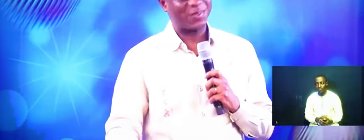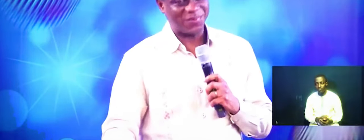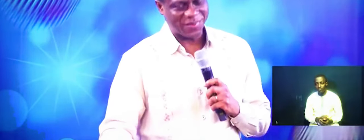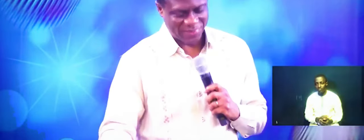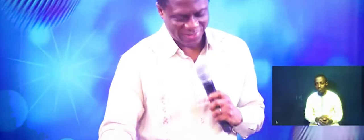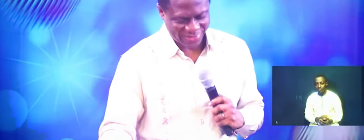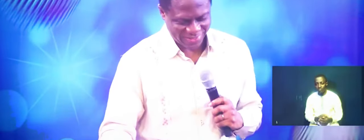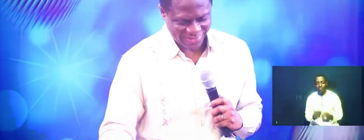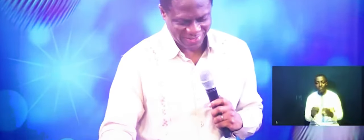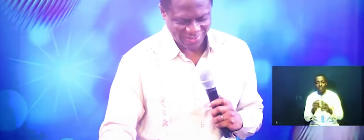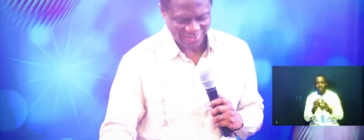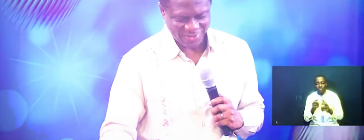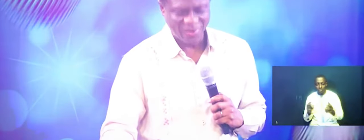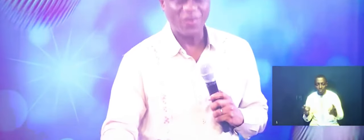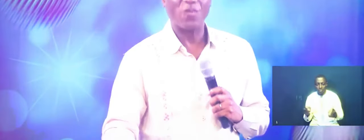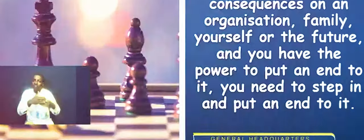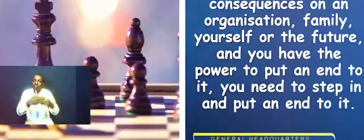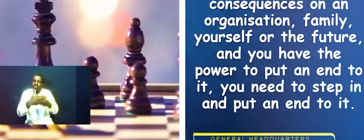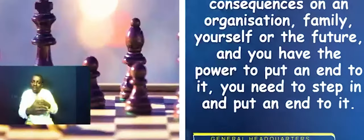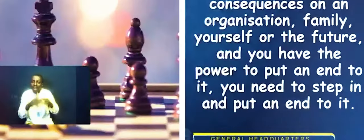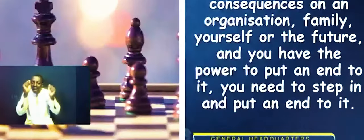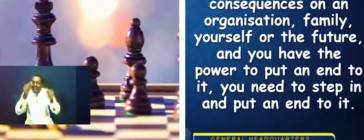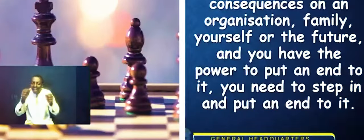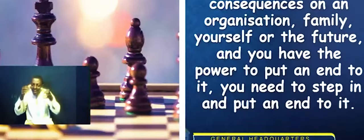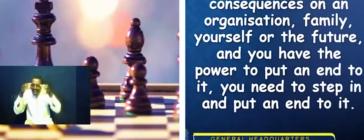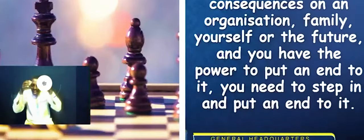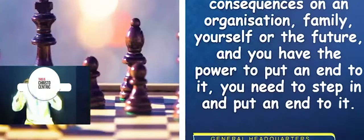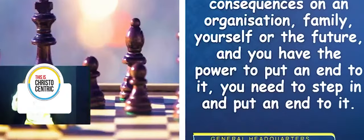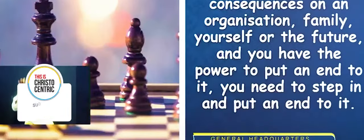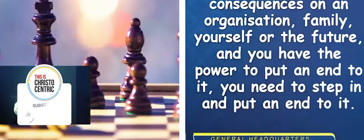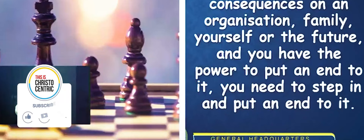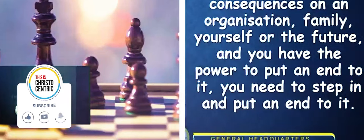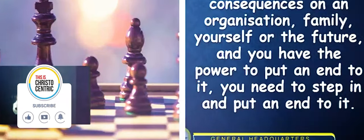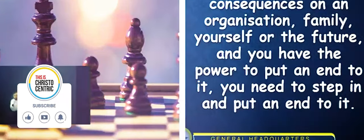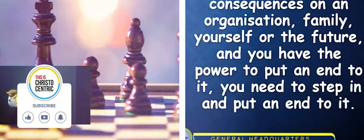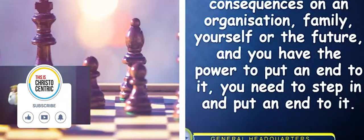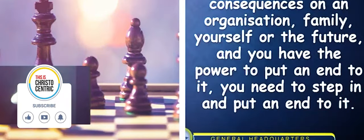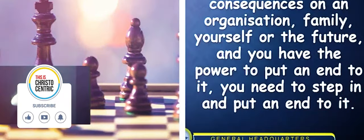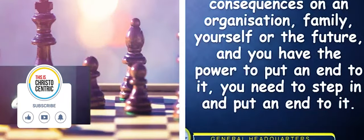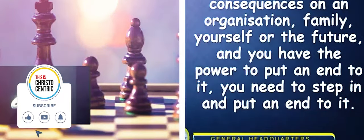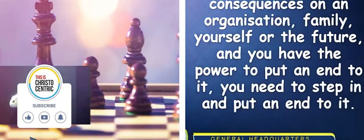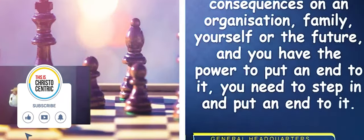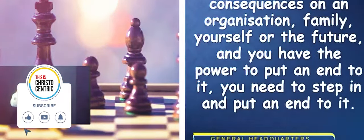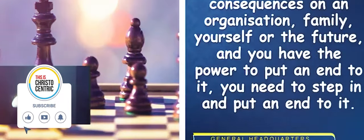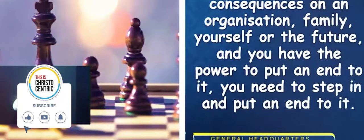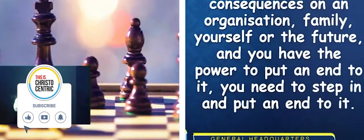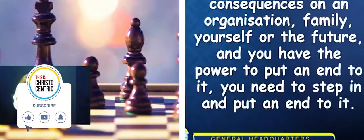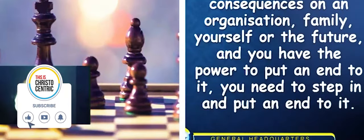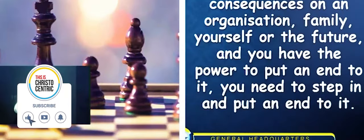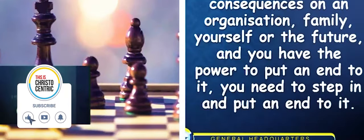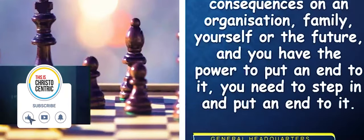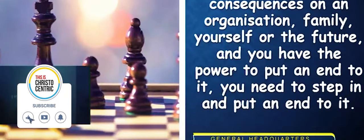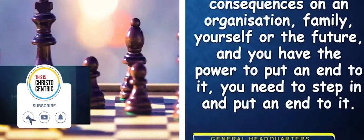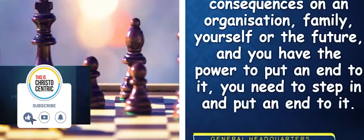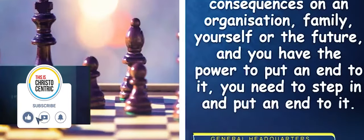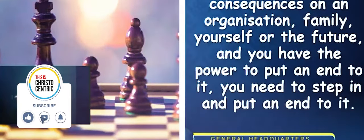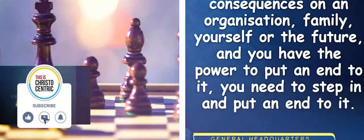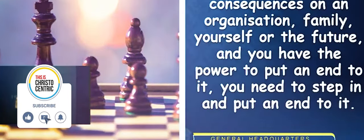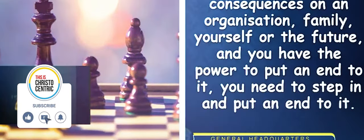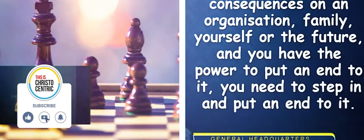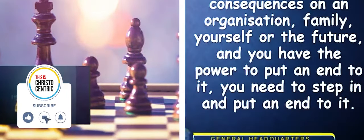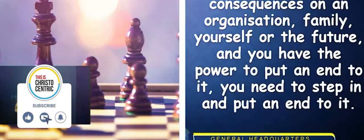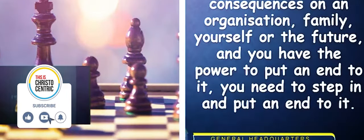So listen to me, please. When you see that an action or inaction could have a